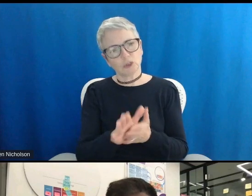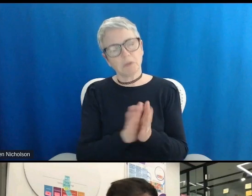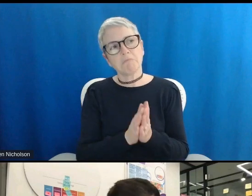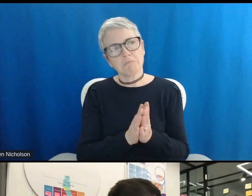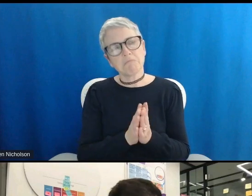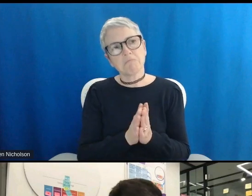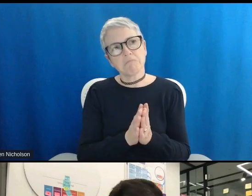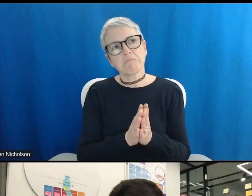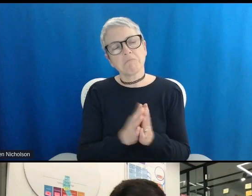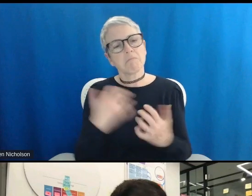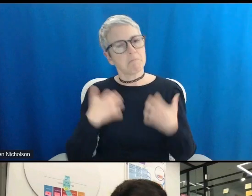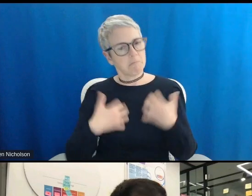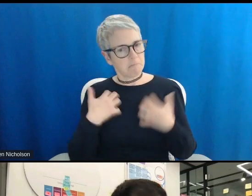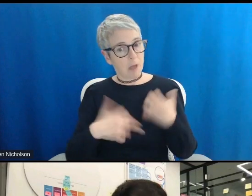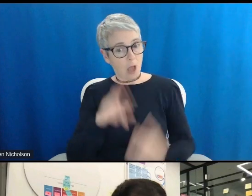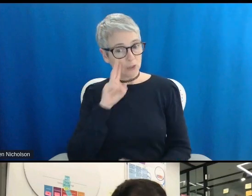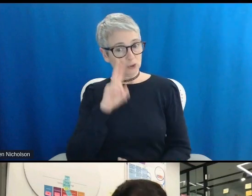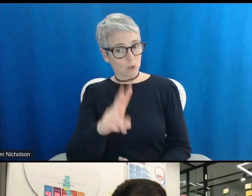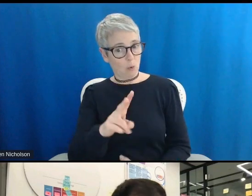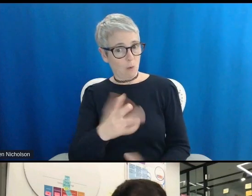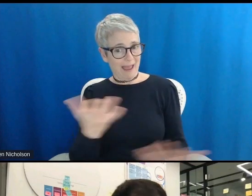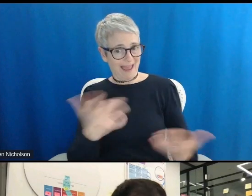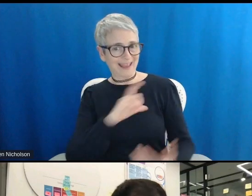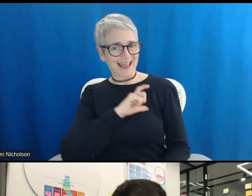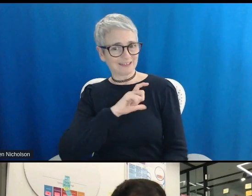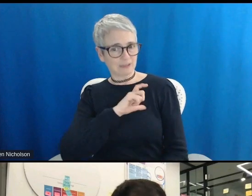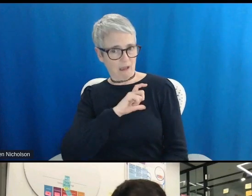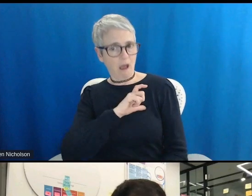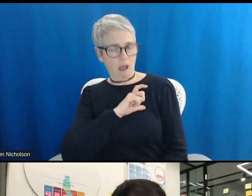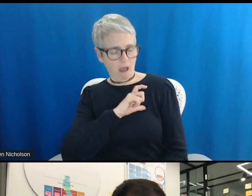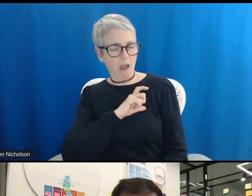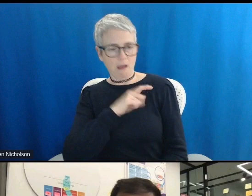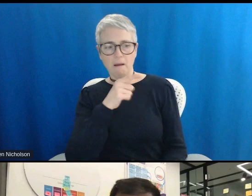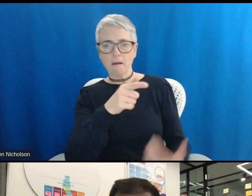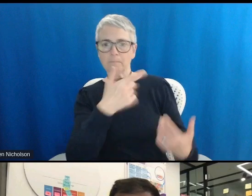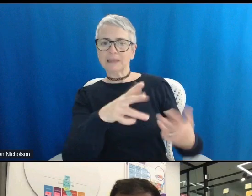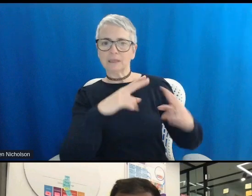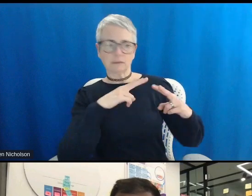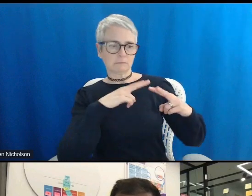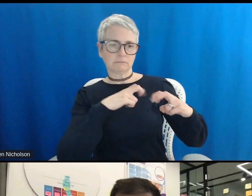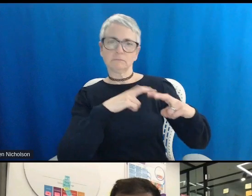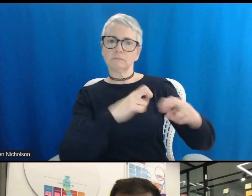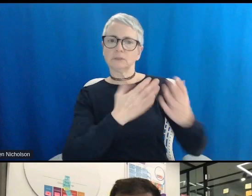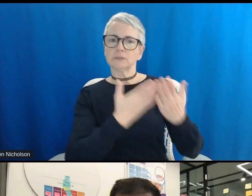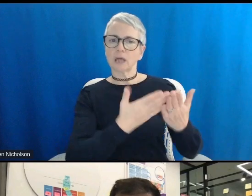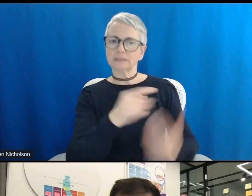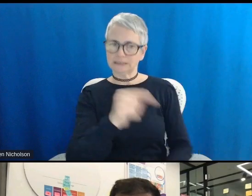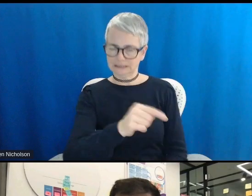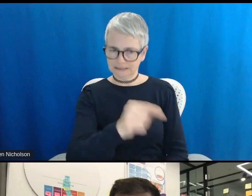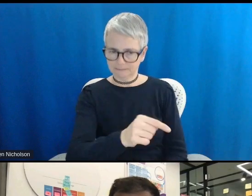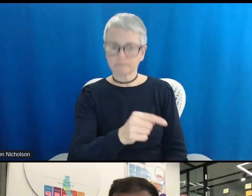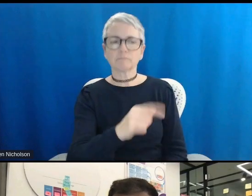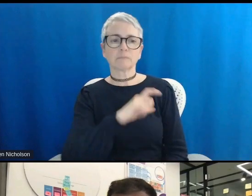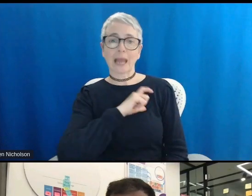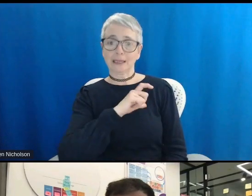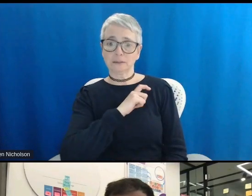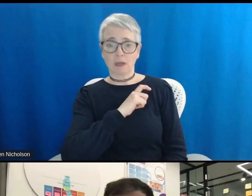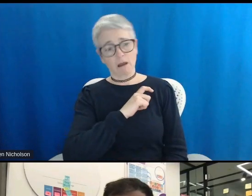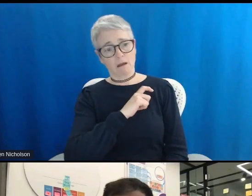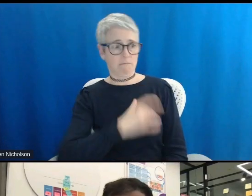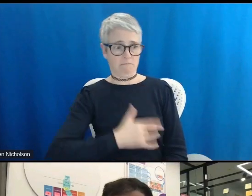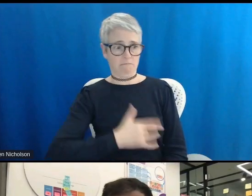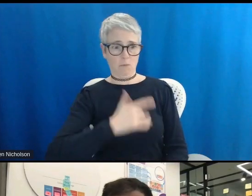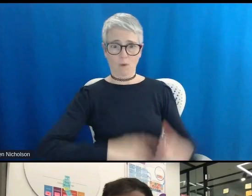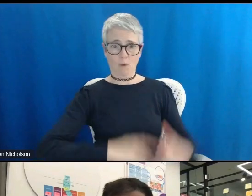this study in Canada, actually, that states if Canada was a fully accessible and inclusive society,